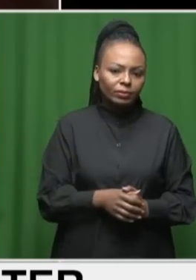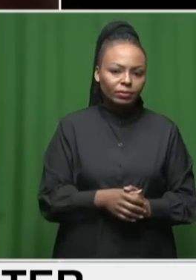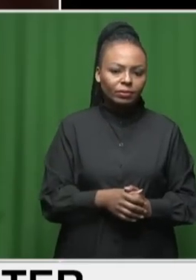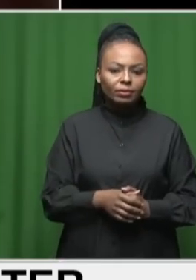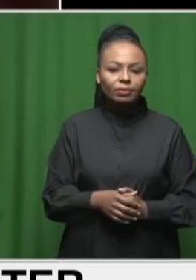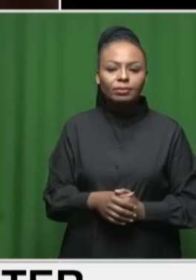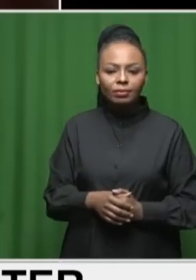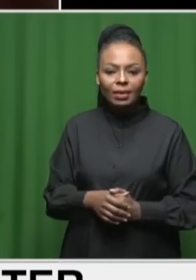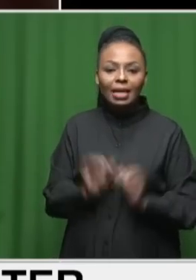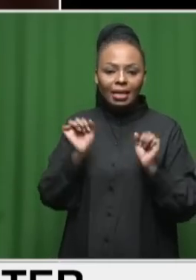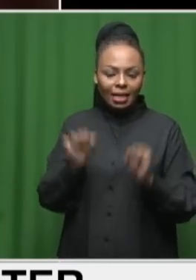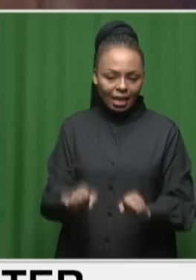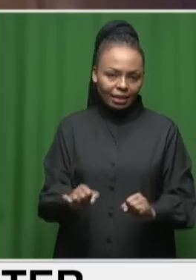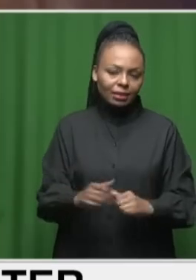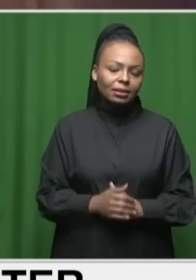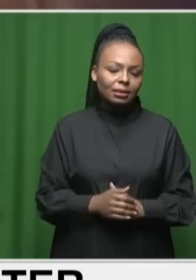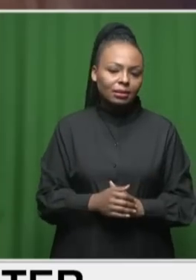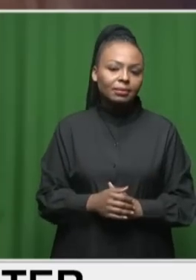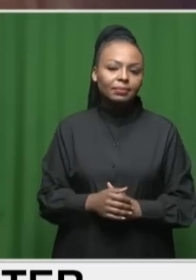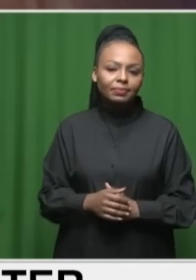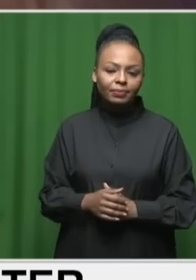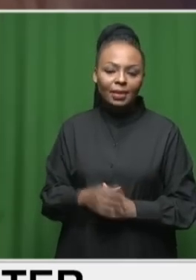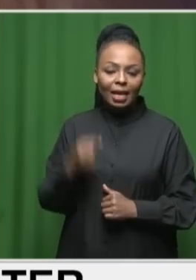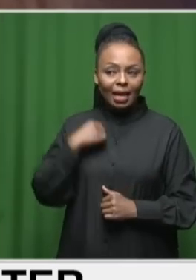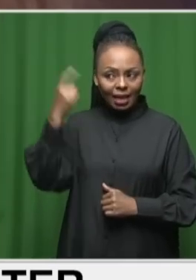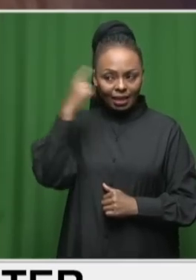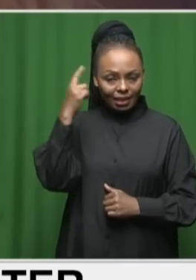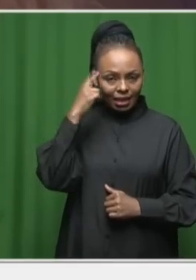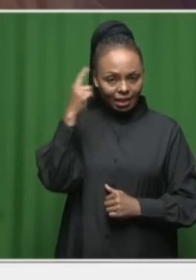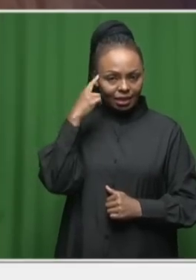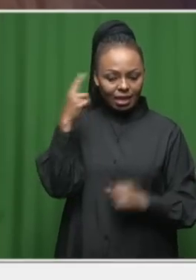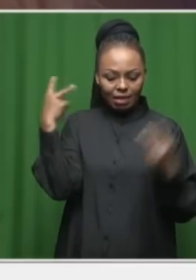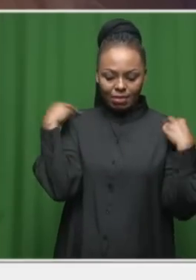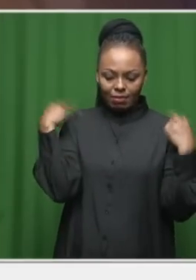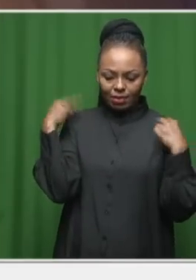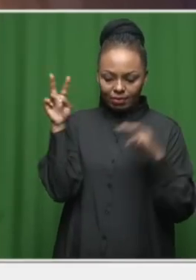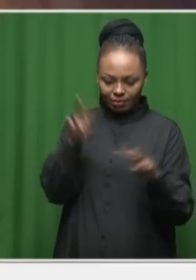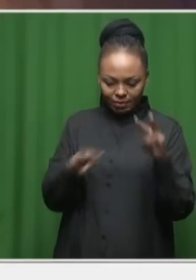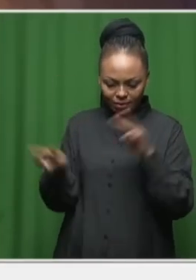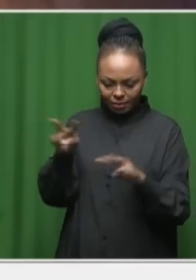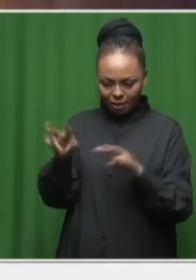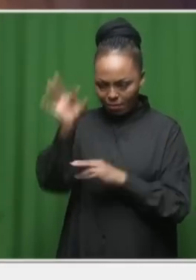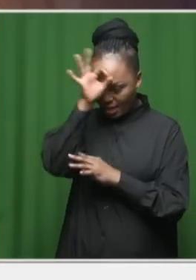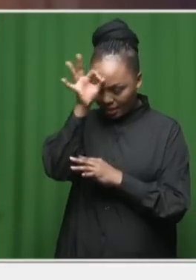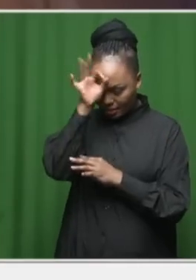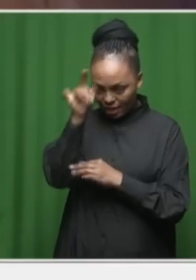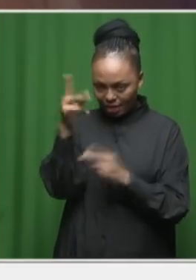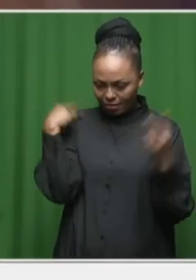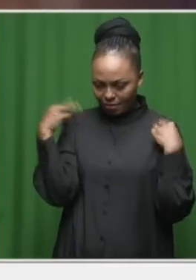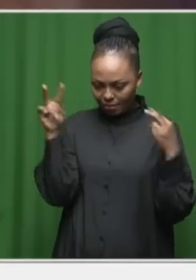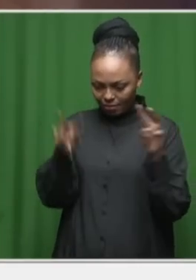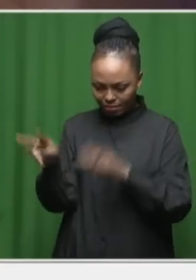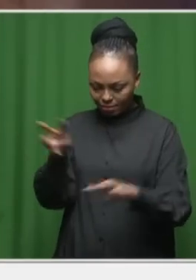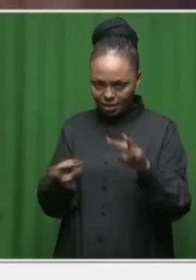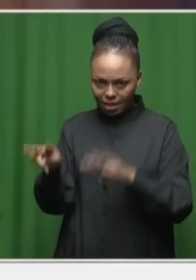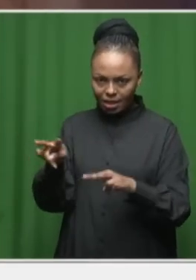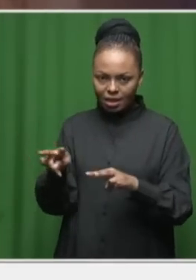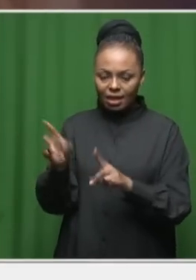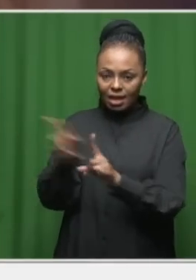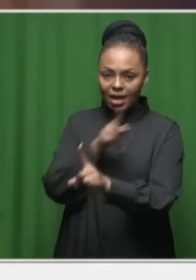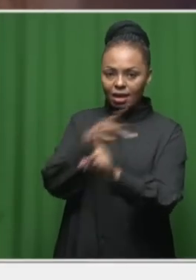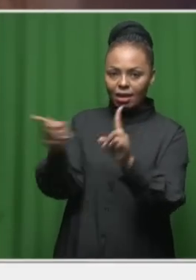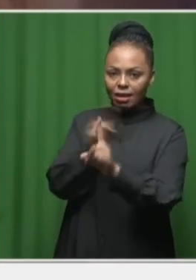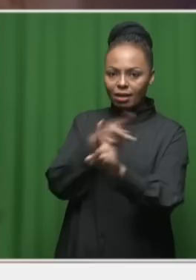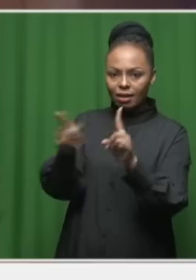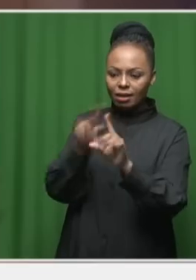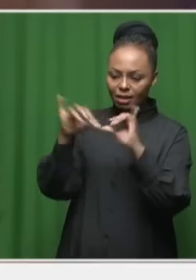Yeah, most definitely. I mean, I think the guards in the prison are equally victimized by the company and the government as